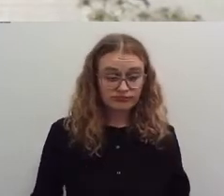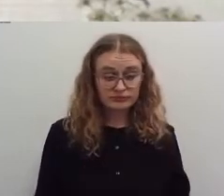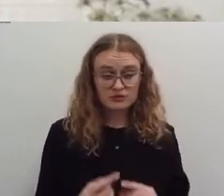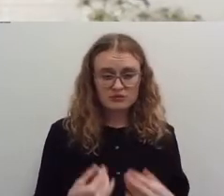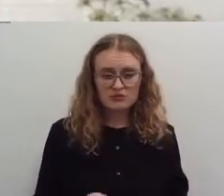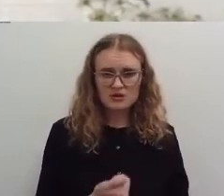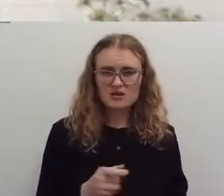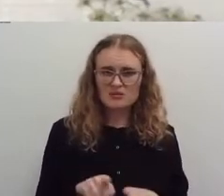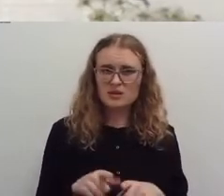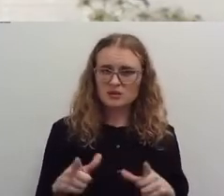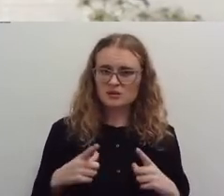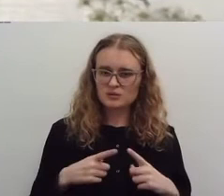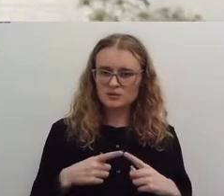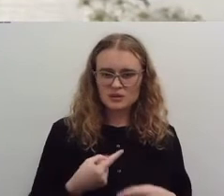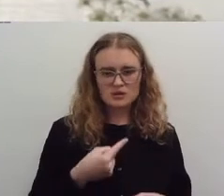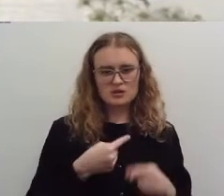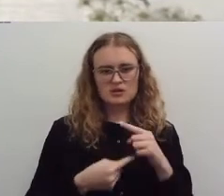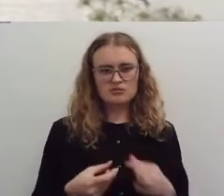And